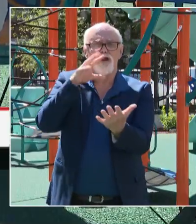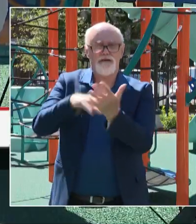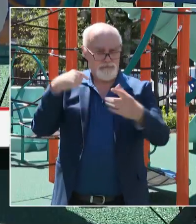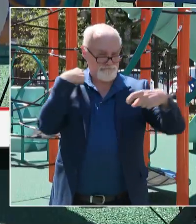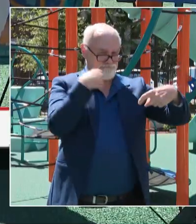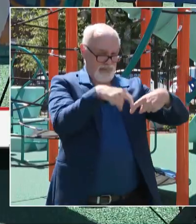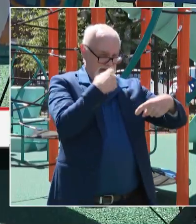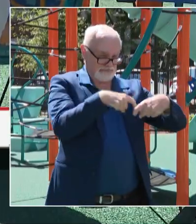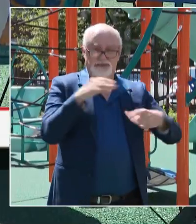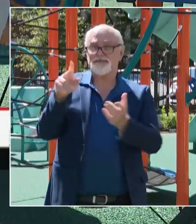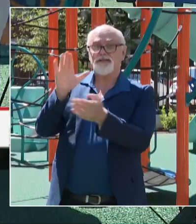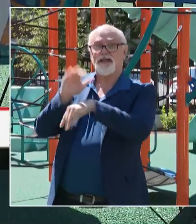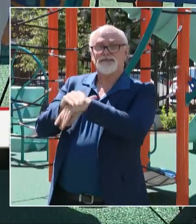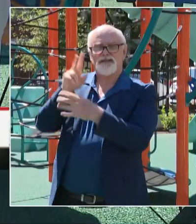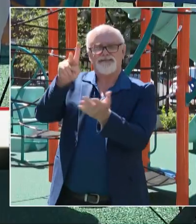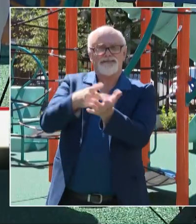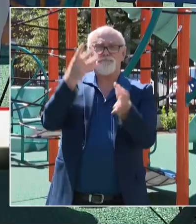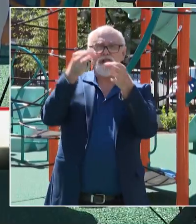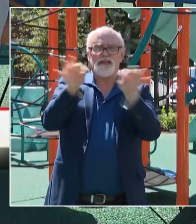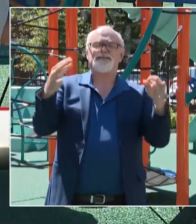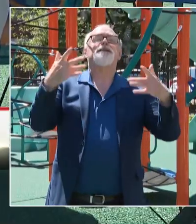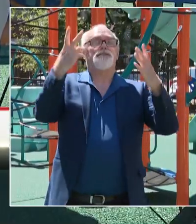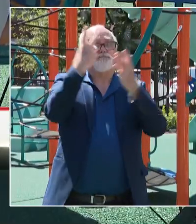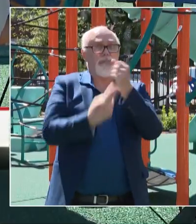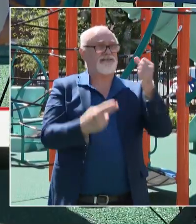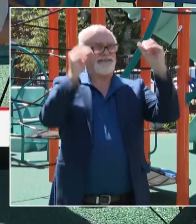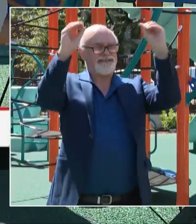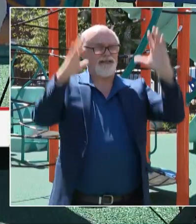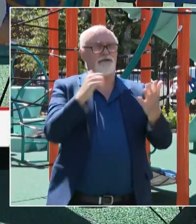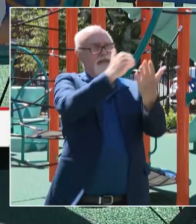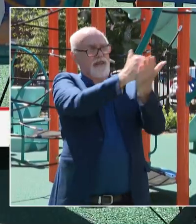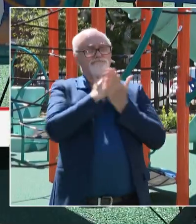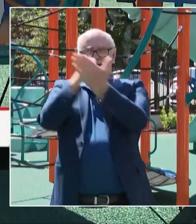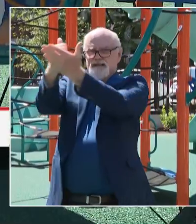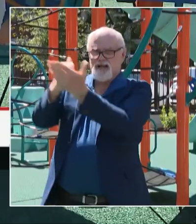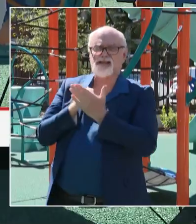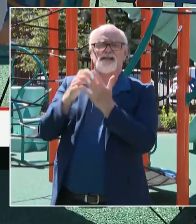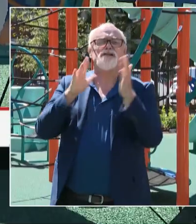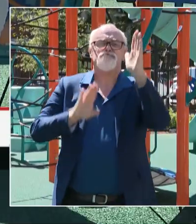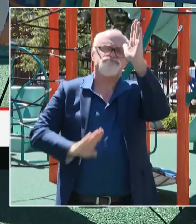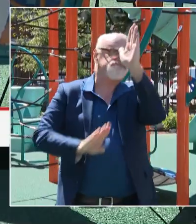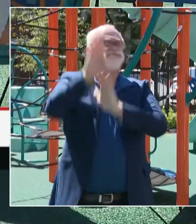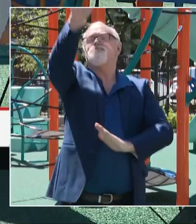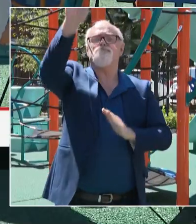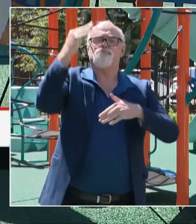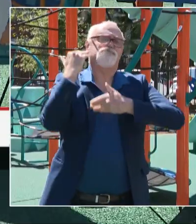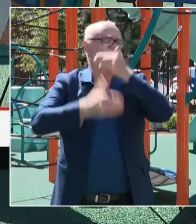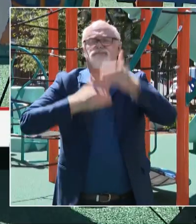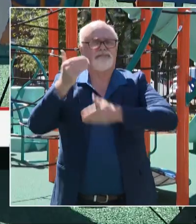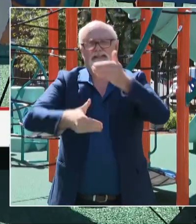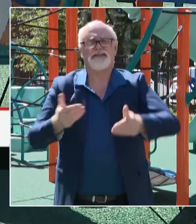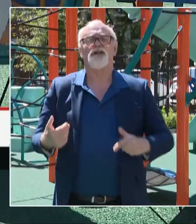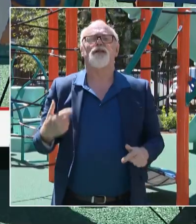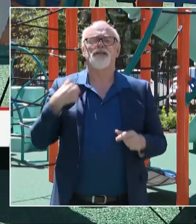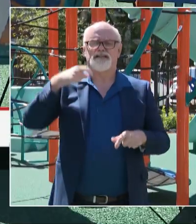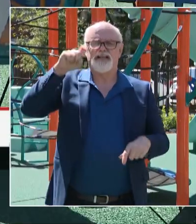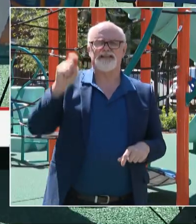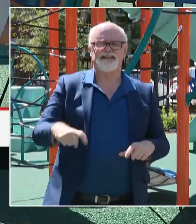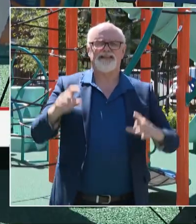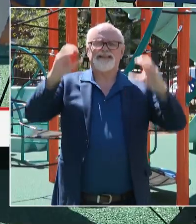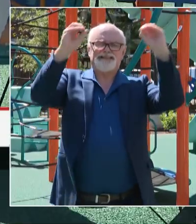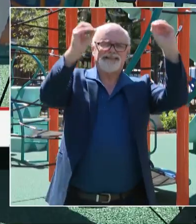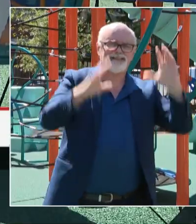above and beyond to set us up for success. But none of that would be possible if we did not have leaders who truly care about education